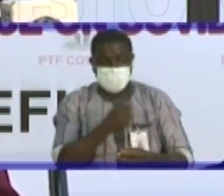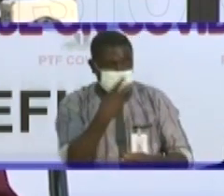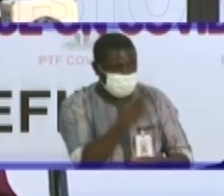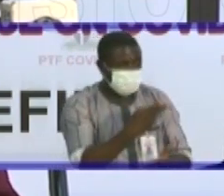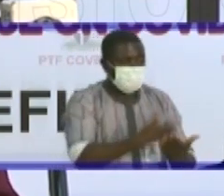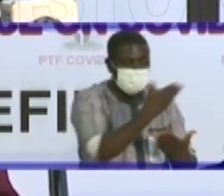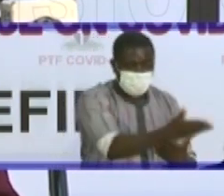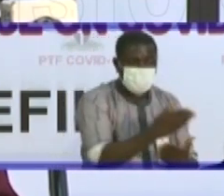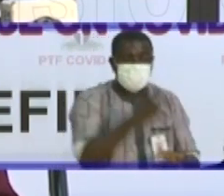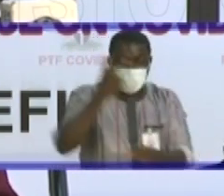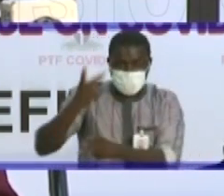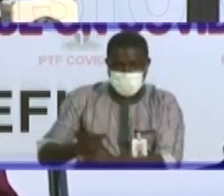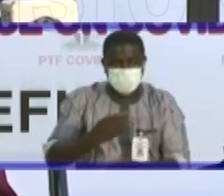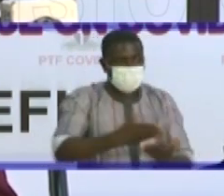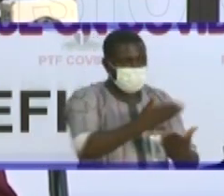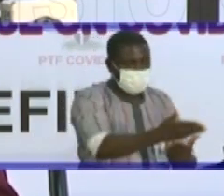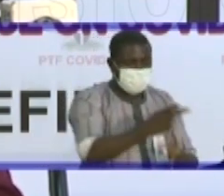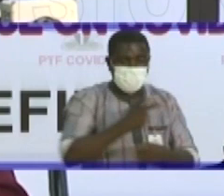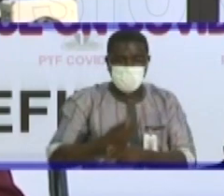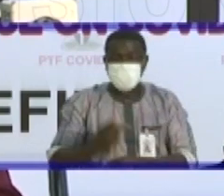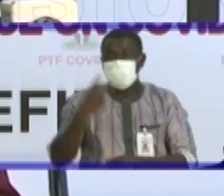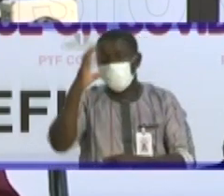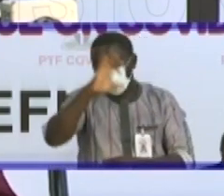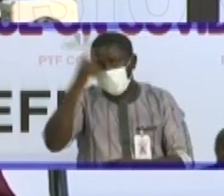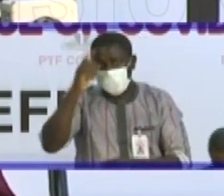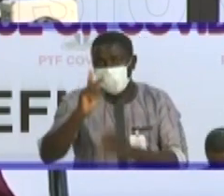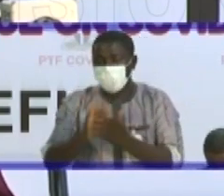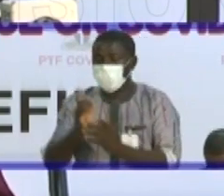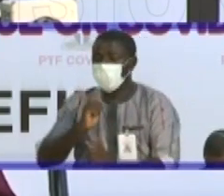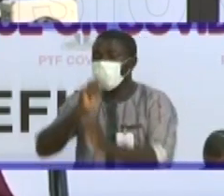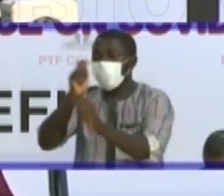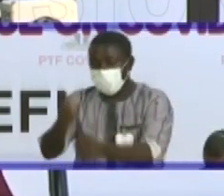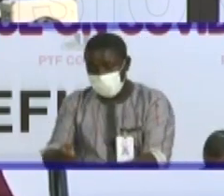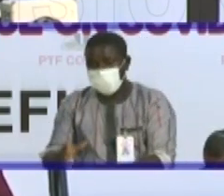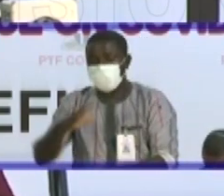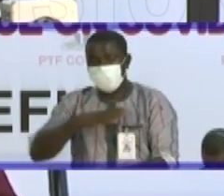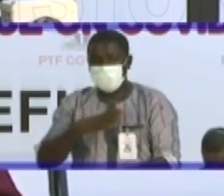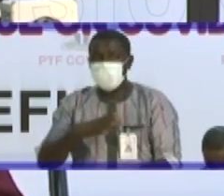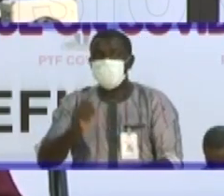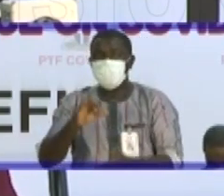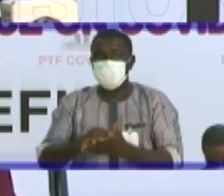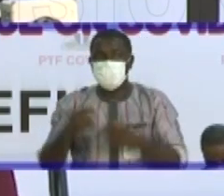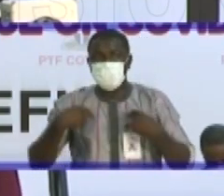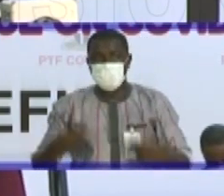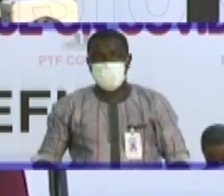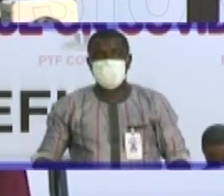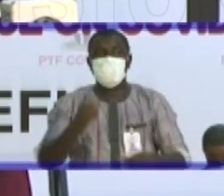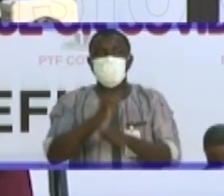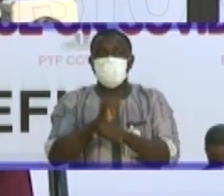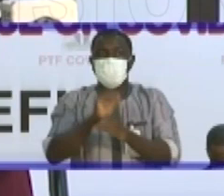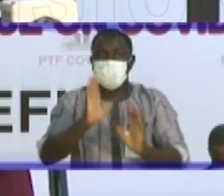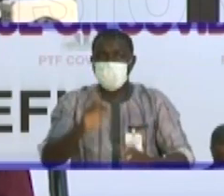welcome donations of PPE so that our health workers do not have to fear, like other countries where they have to